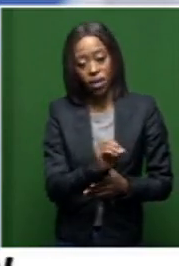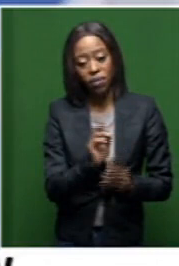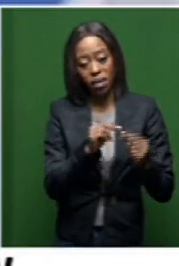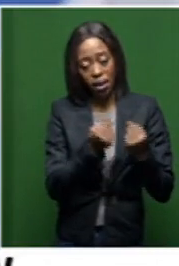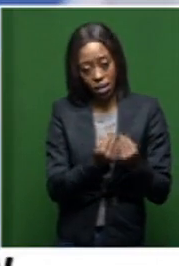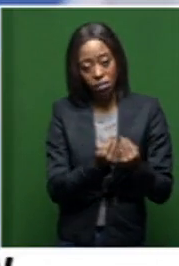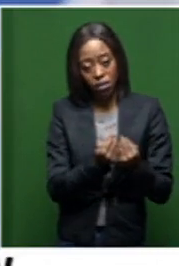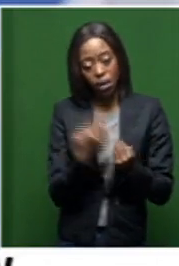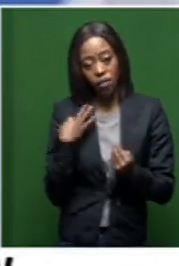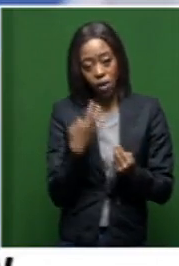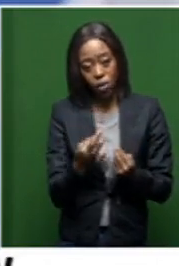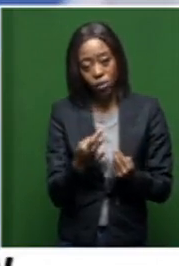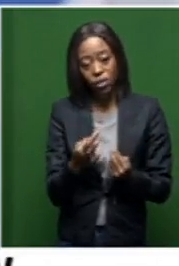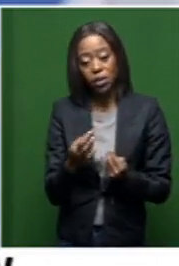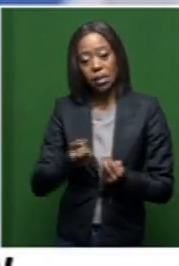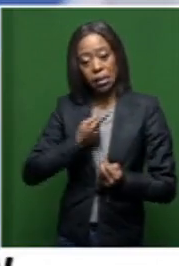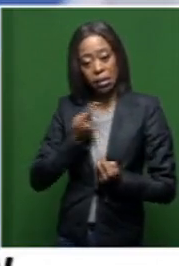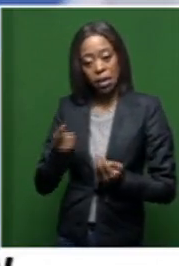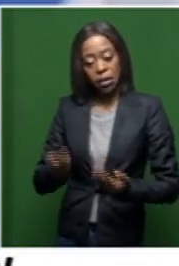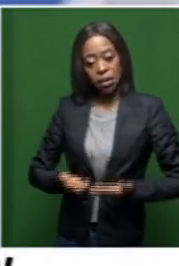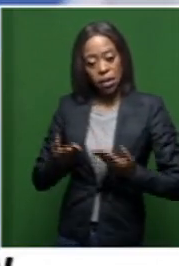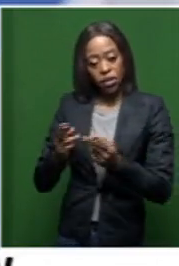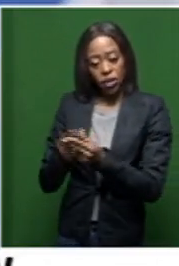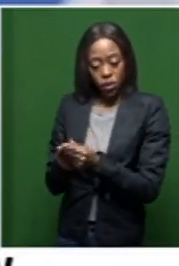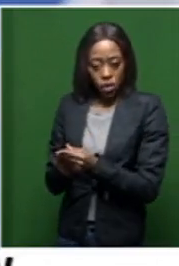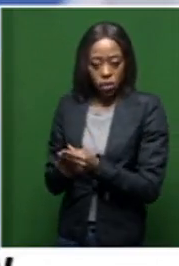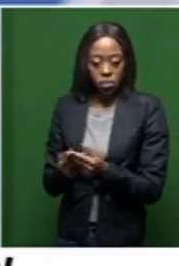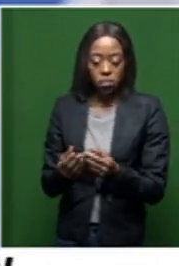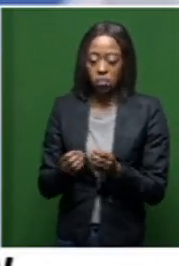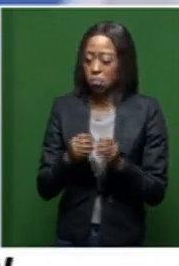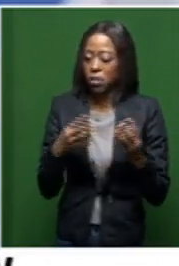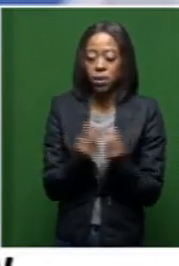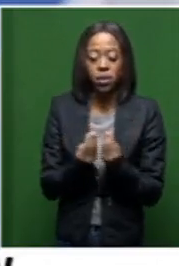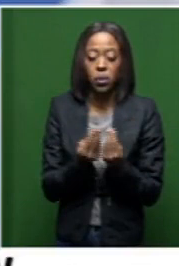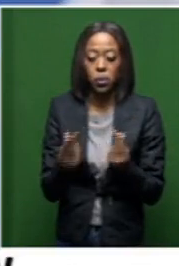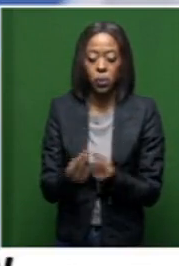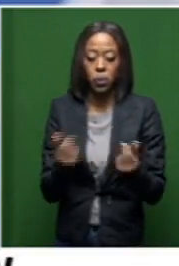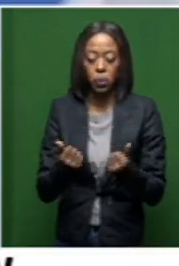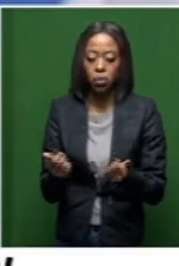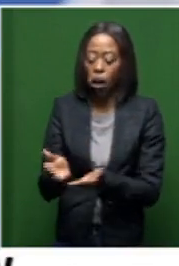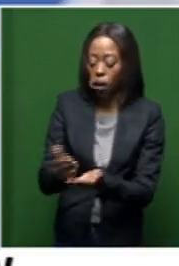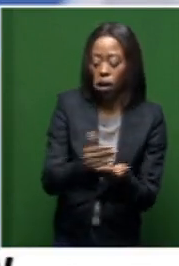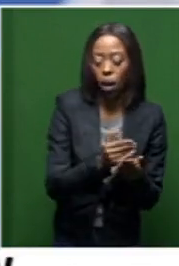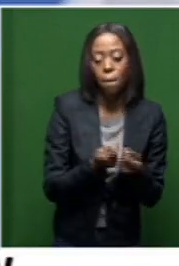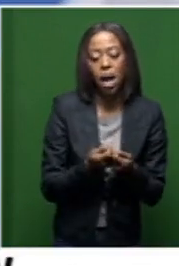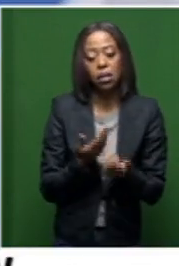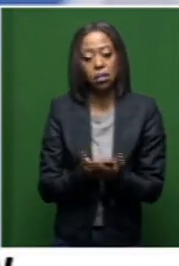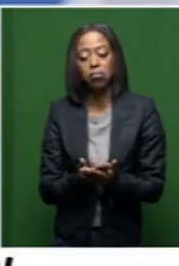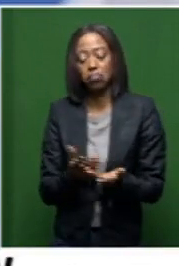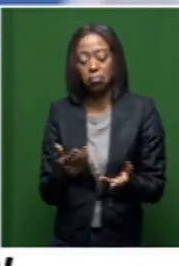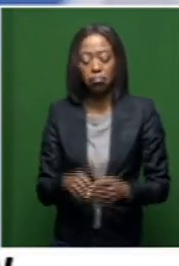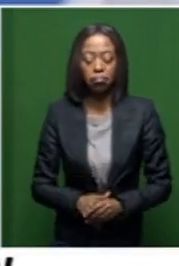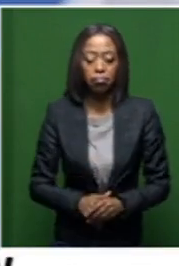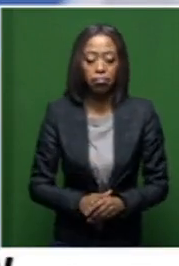nationally seated volunteers, self-service units. There's just so much you can do. Help us with fundraising and other